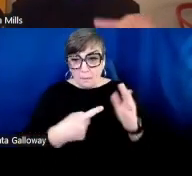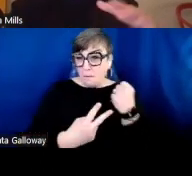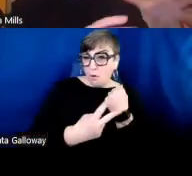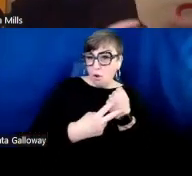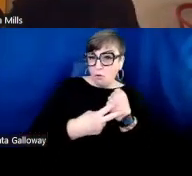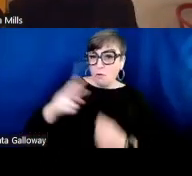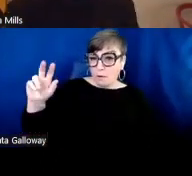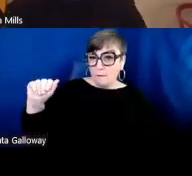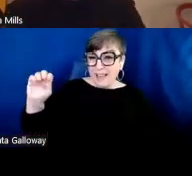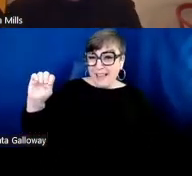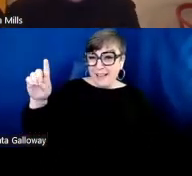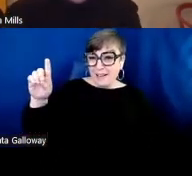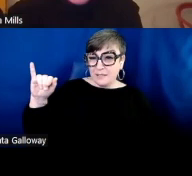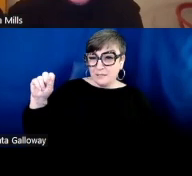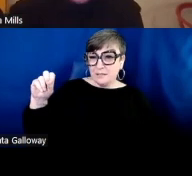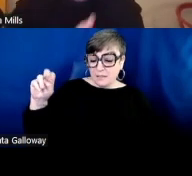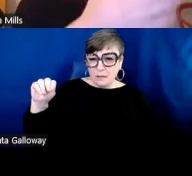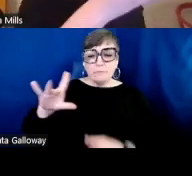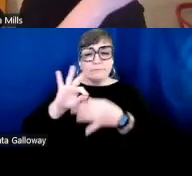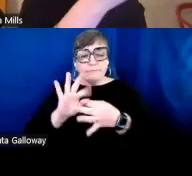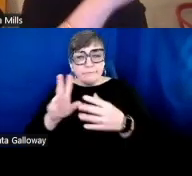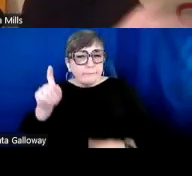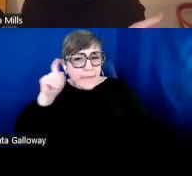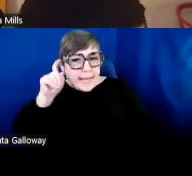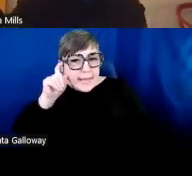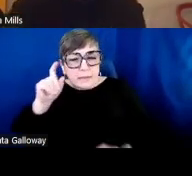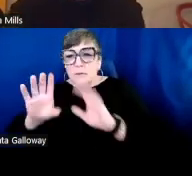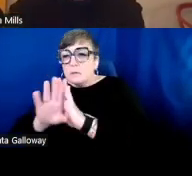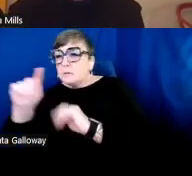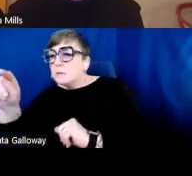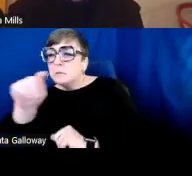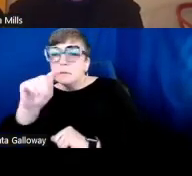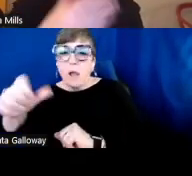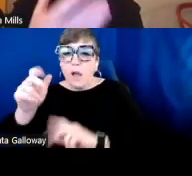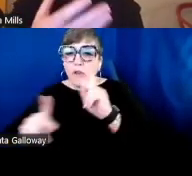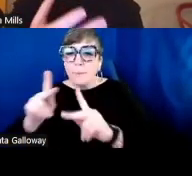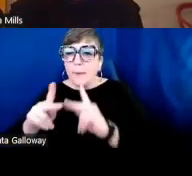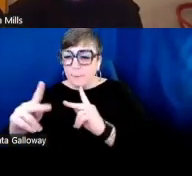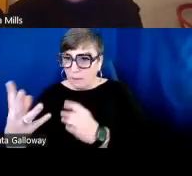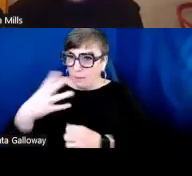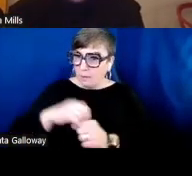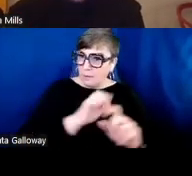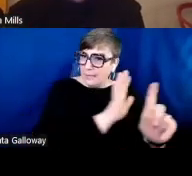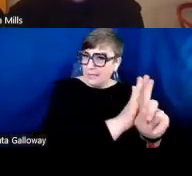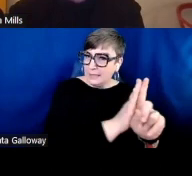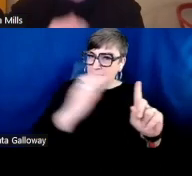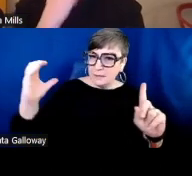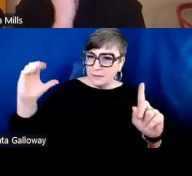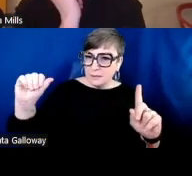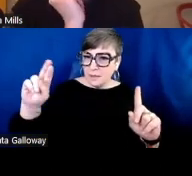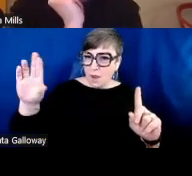with aids developed by other inventors that integrated edison's carbon mic transmitter